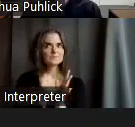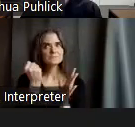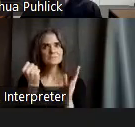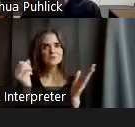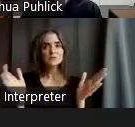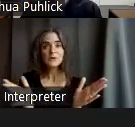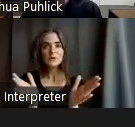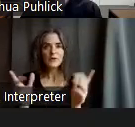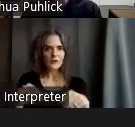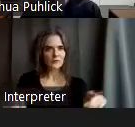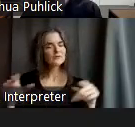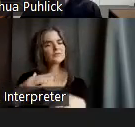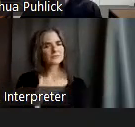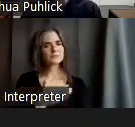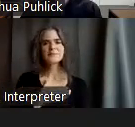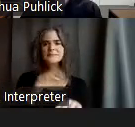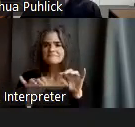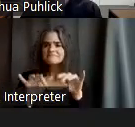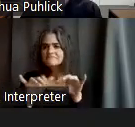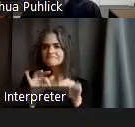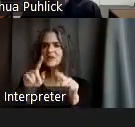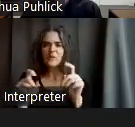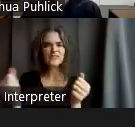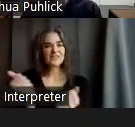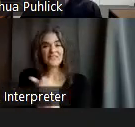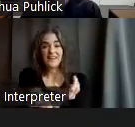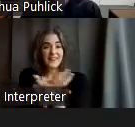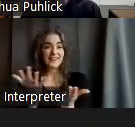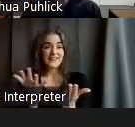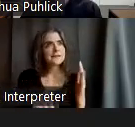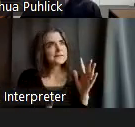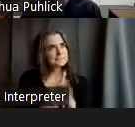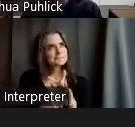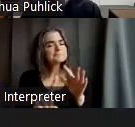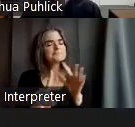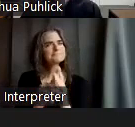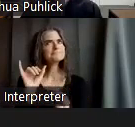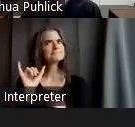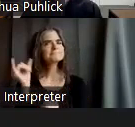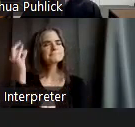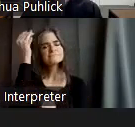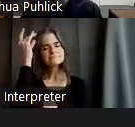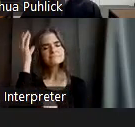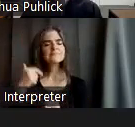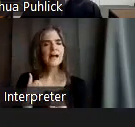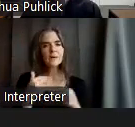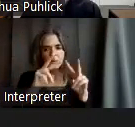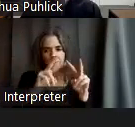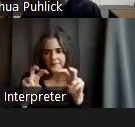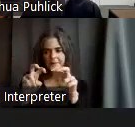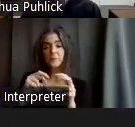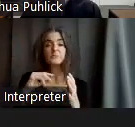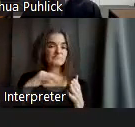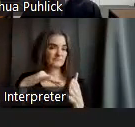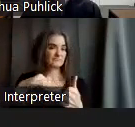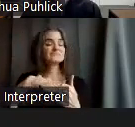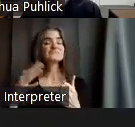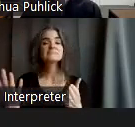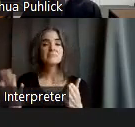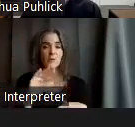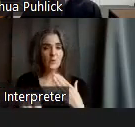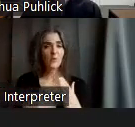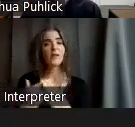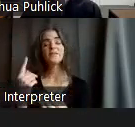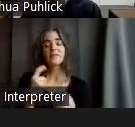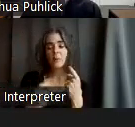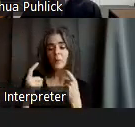to please enter questions into the chat box as they occur to you. I'll be sorting those and looking